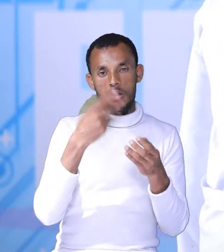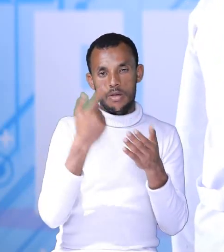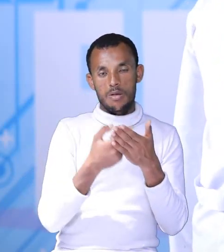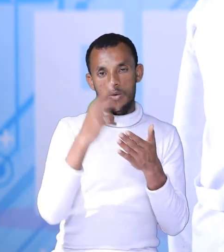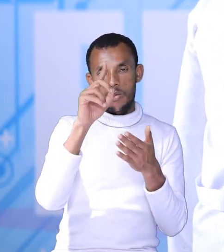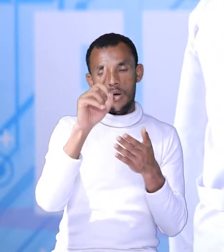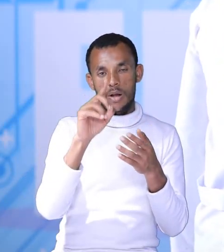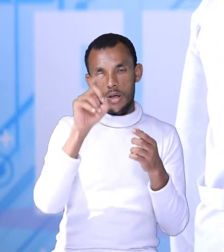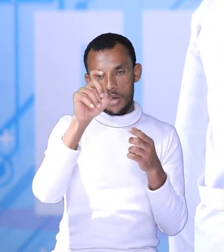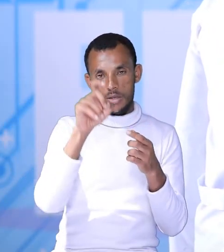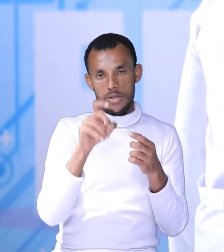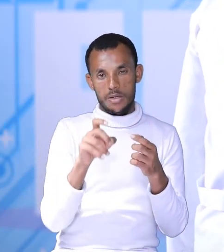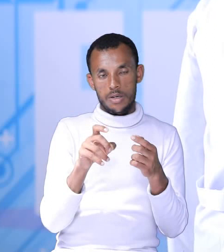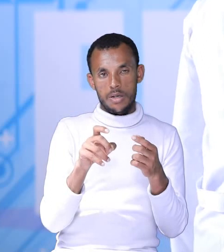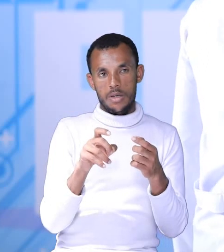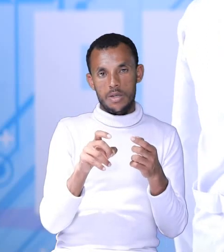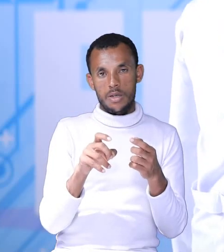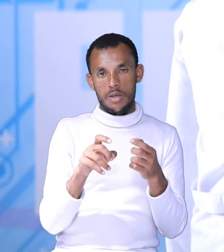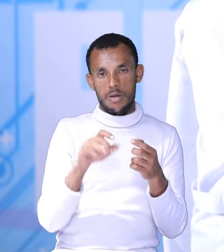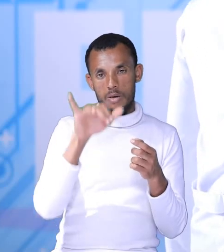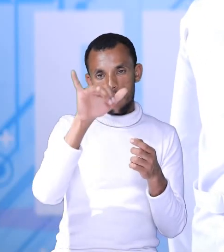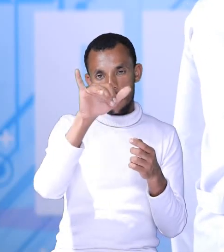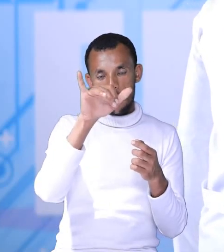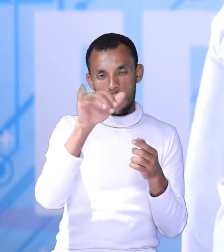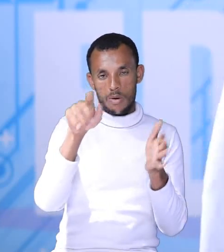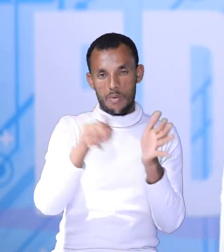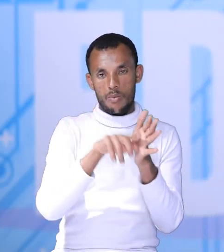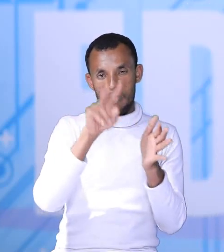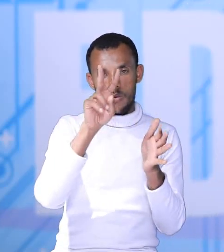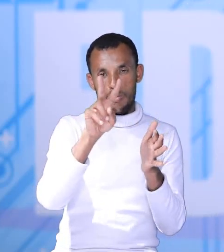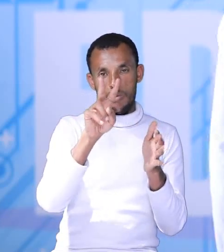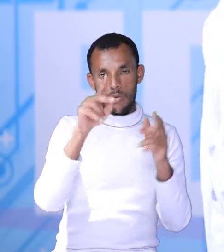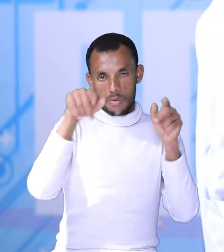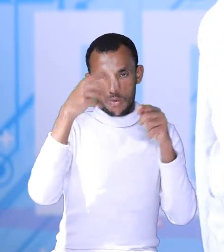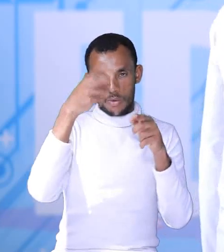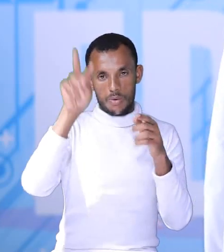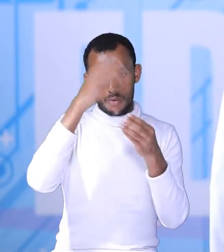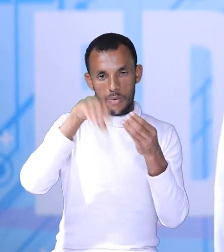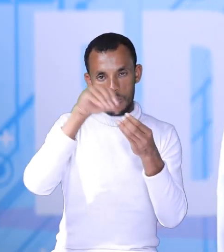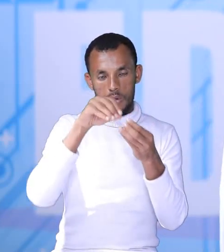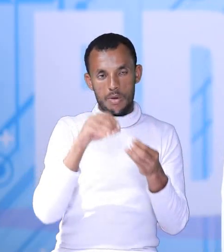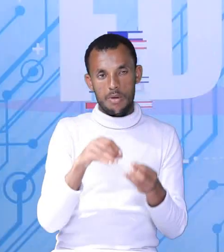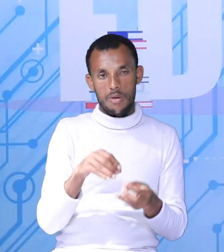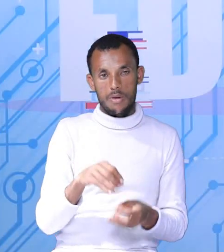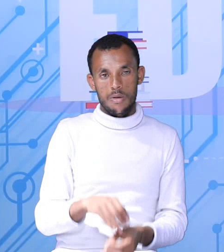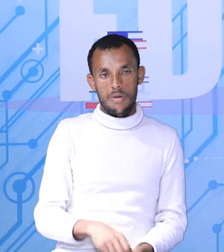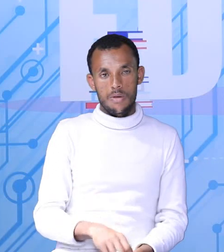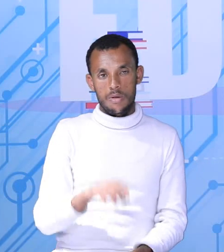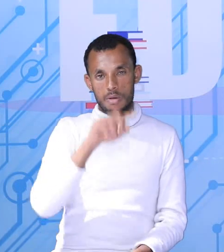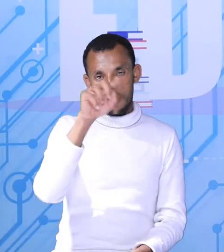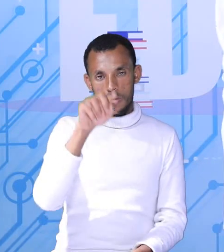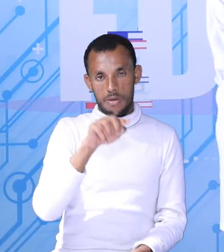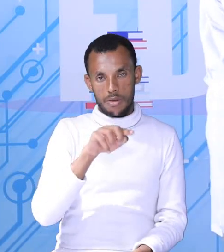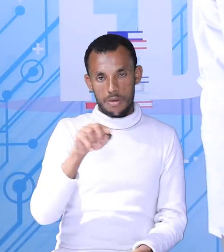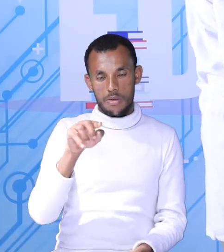one is not x, it is y minus 2 the whole squared plus this one it is